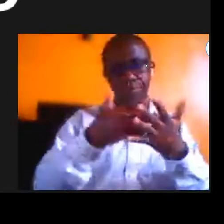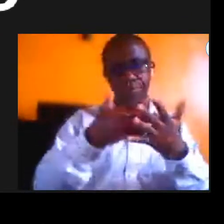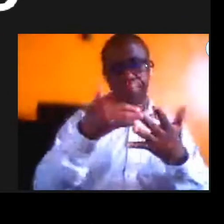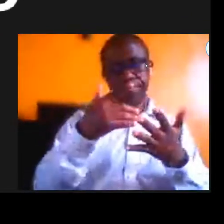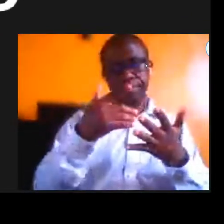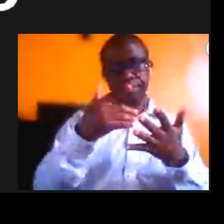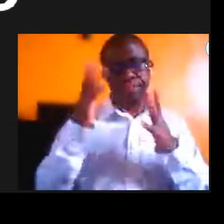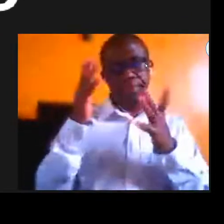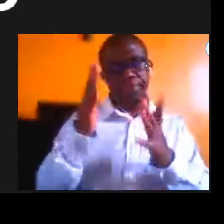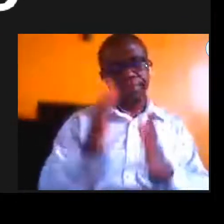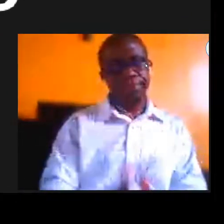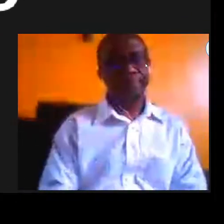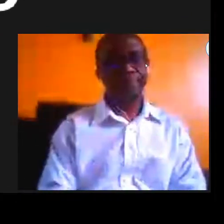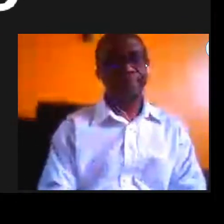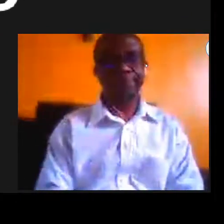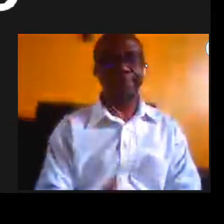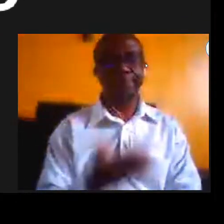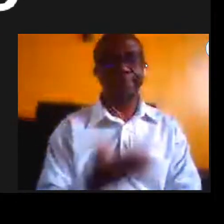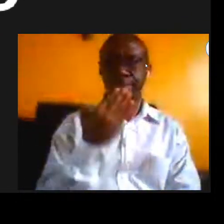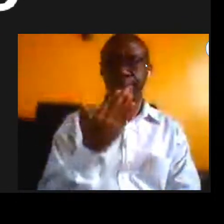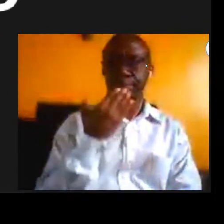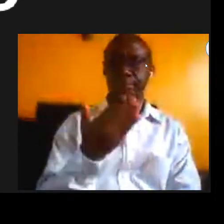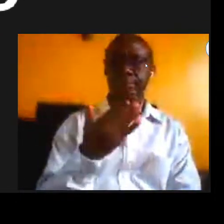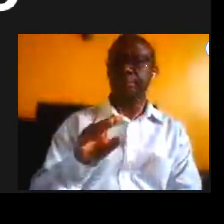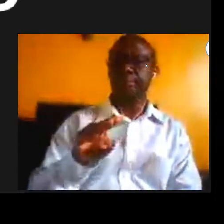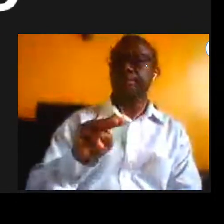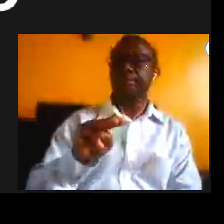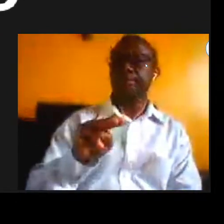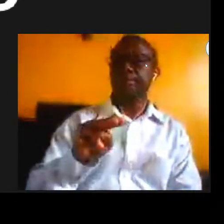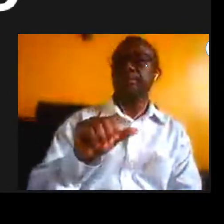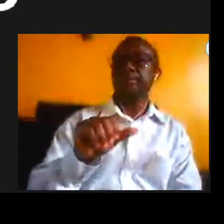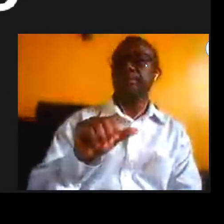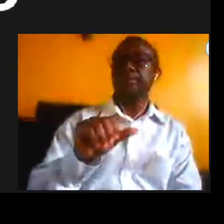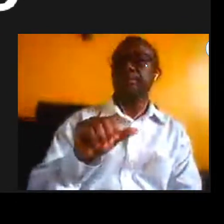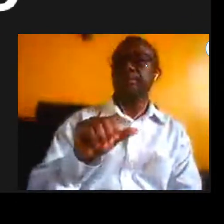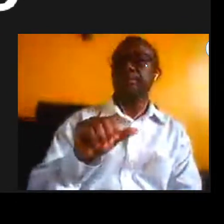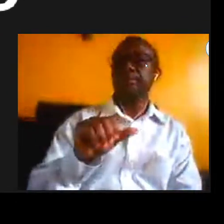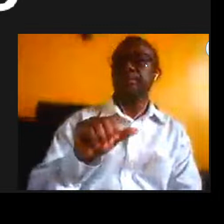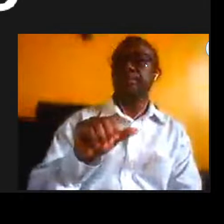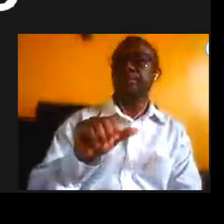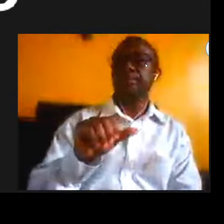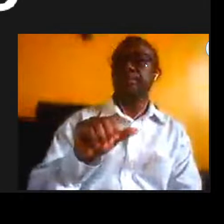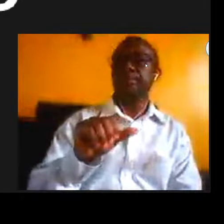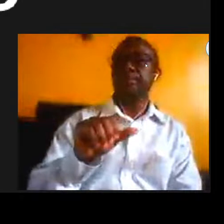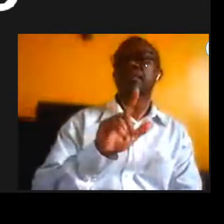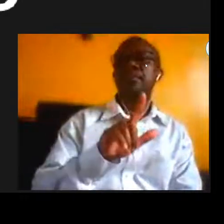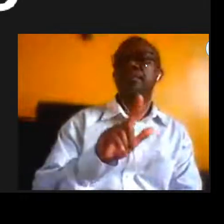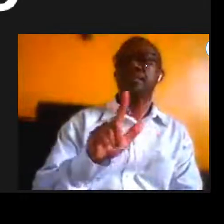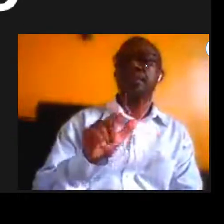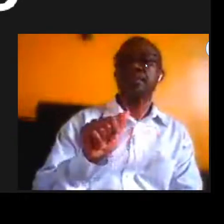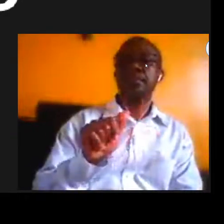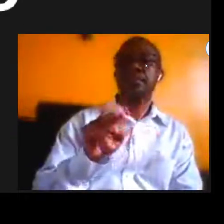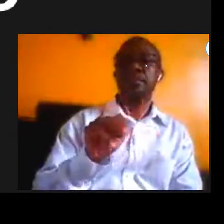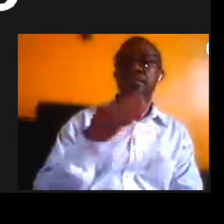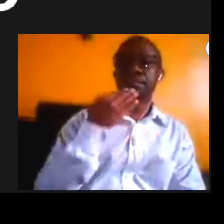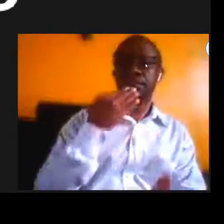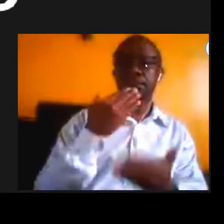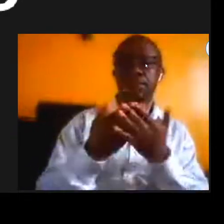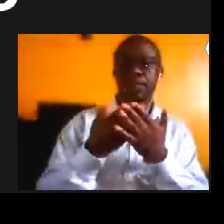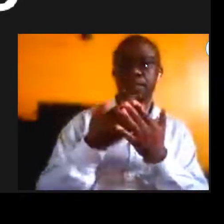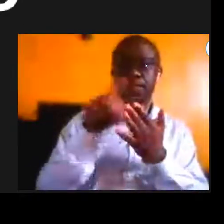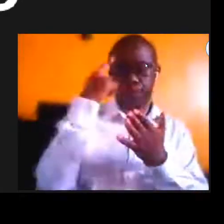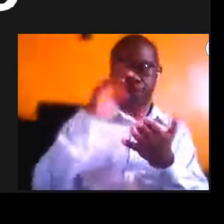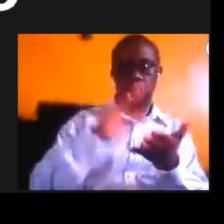Yes, thank you, Maximilian, for those very great comments on your vision for